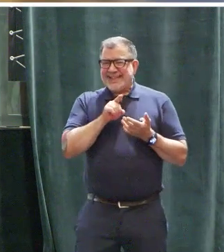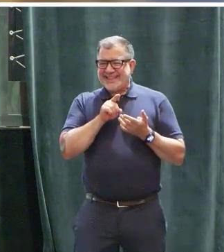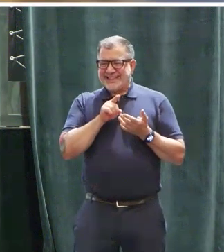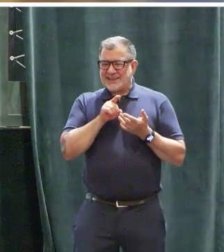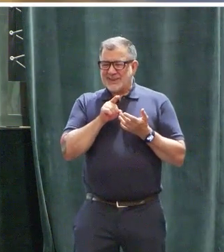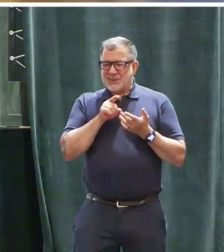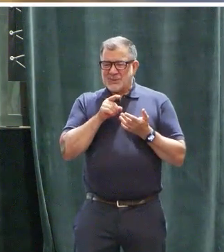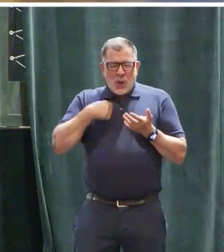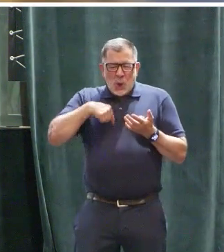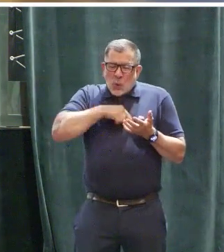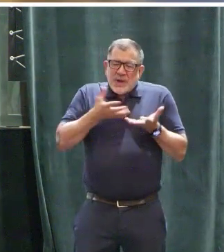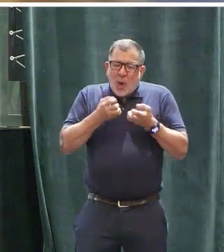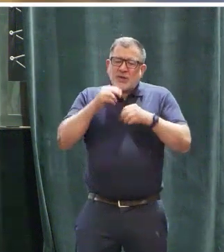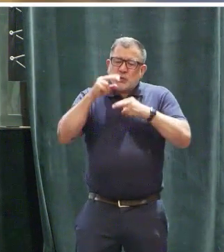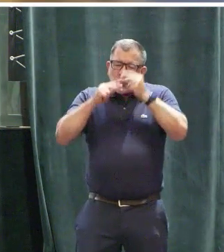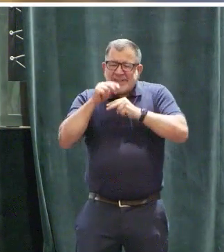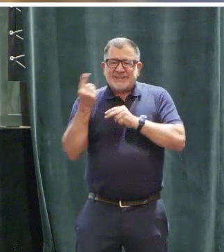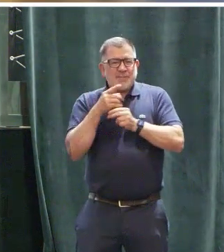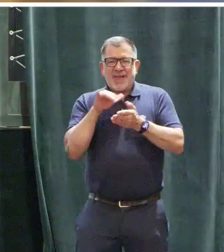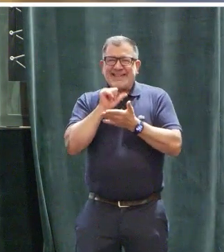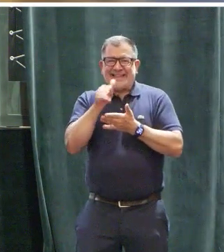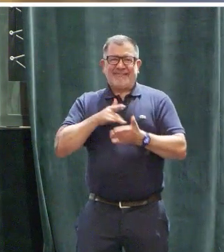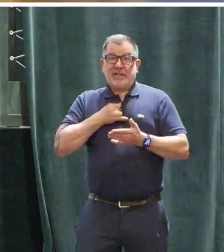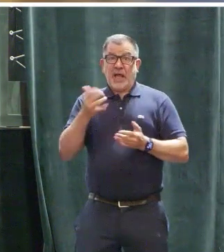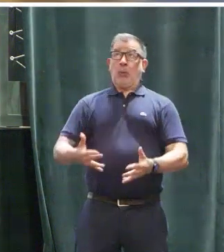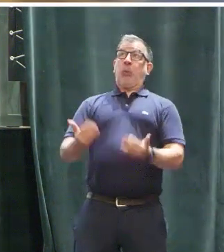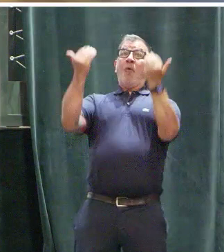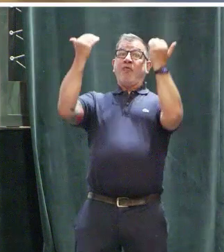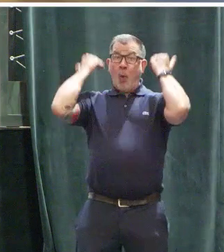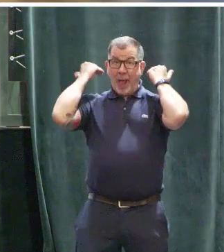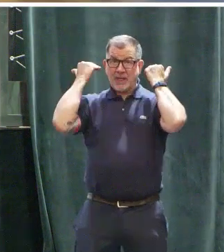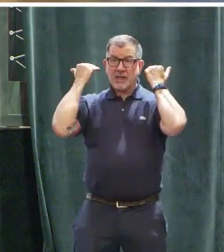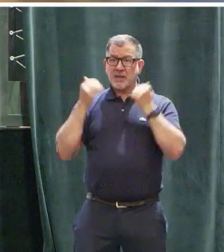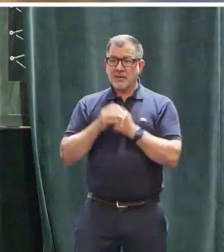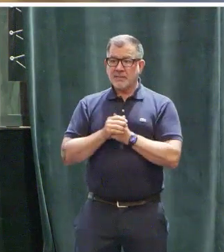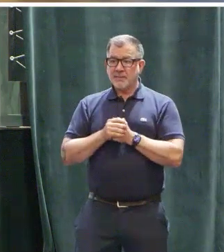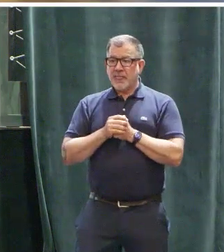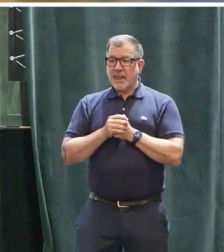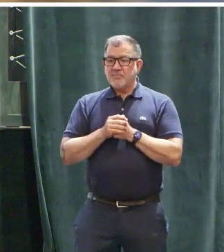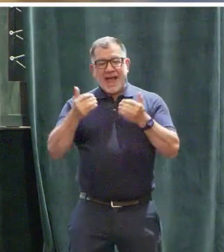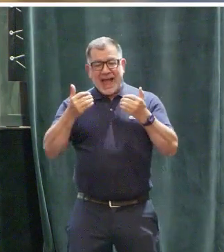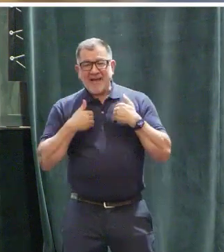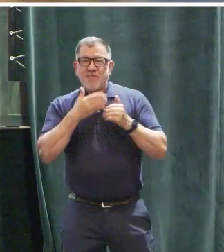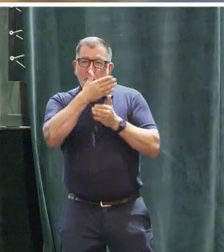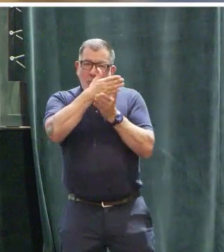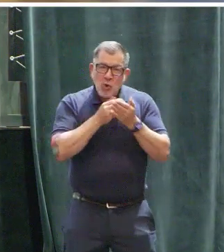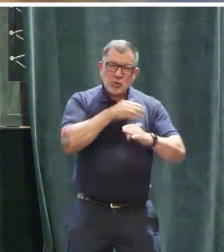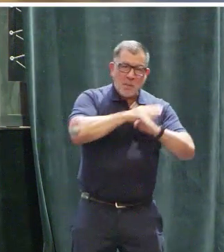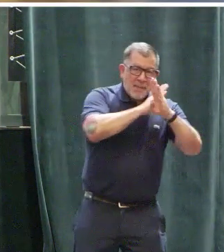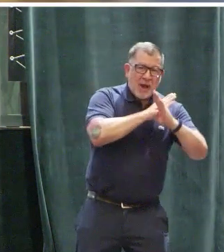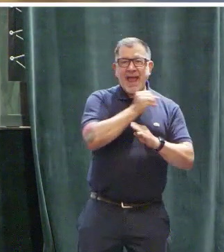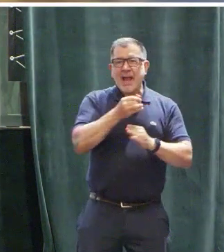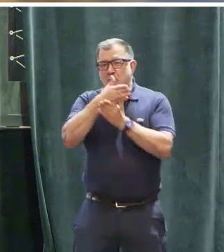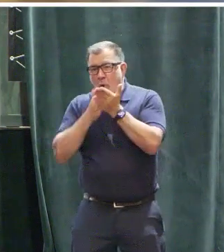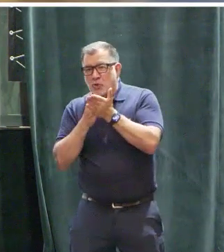so imposing. The possibility of a partial passive and a partial deployable wall, but